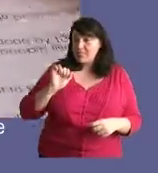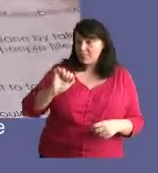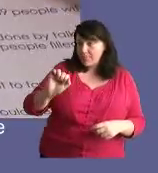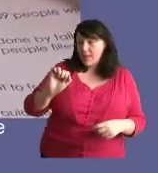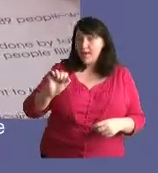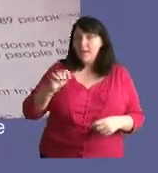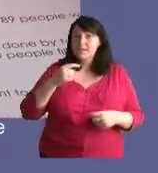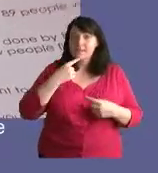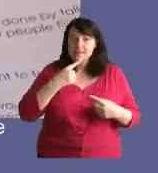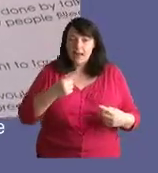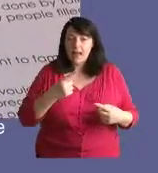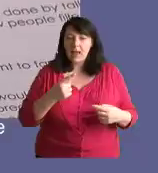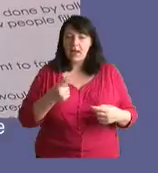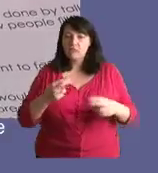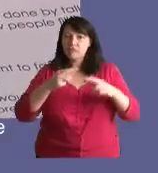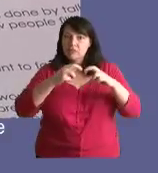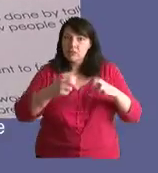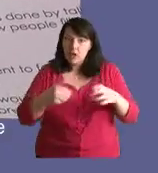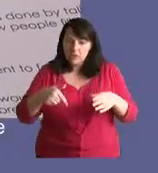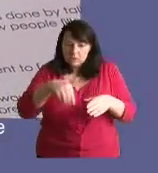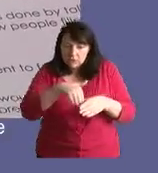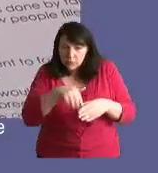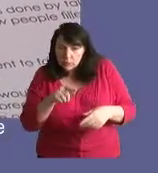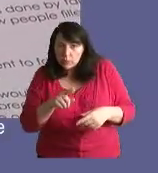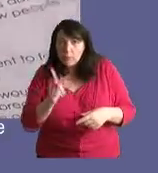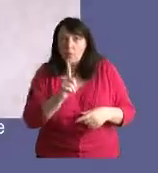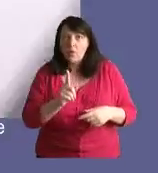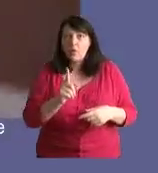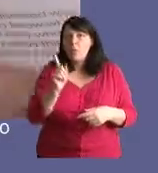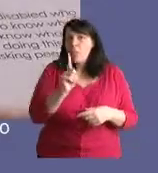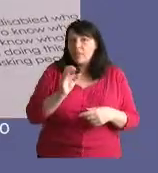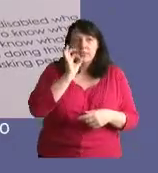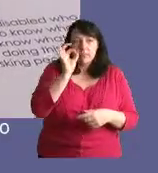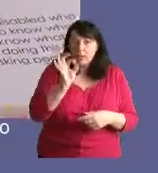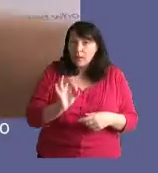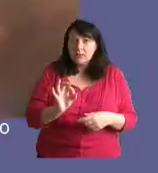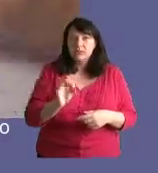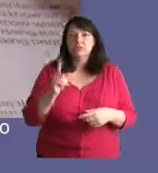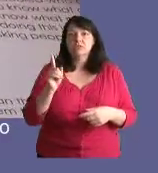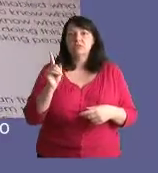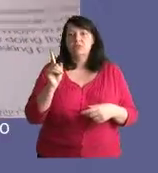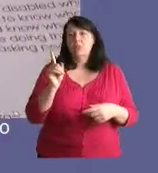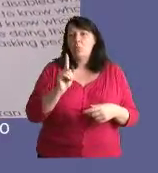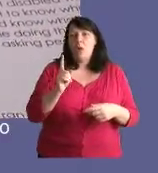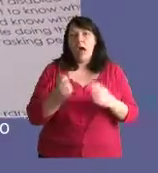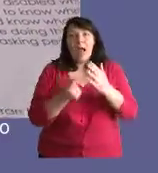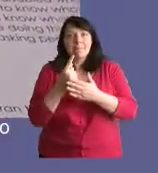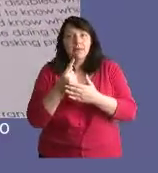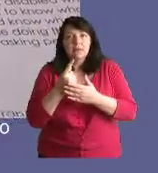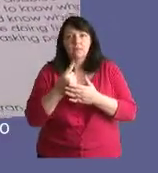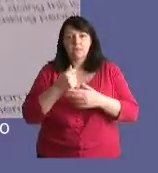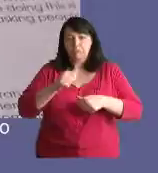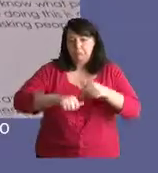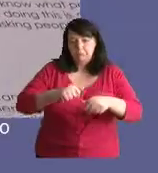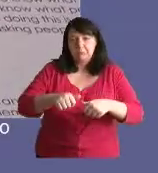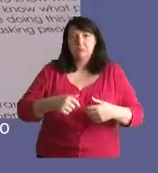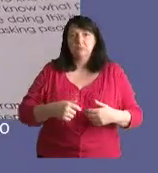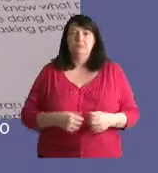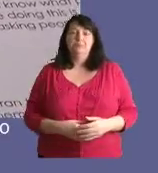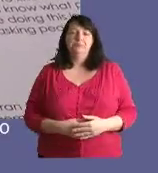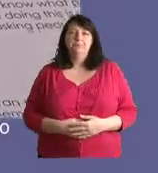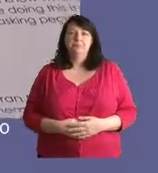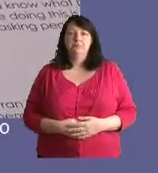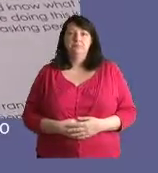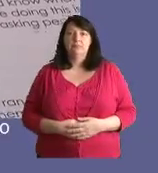of say over what the research is going to be looking at, what are the questions, what is going to happen in this research project.